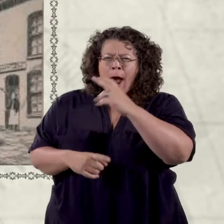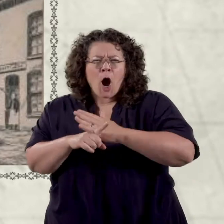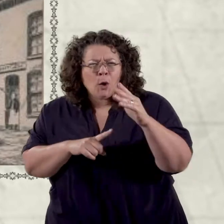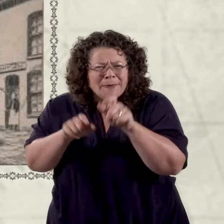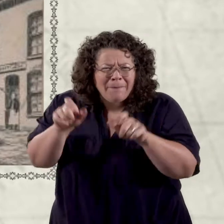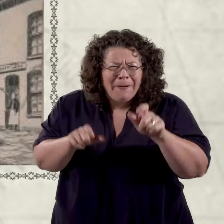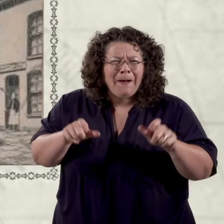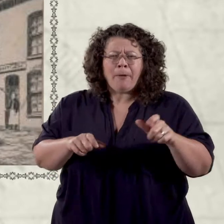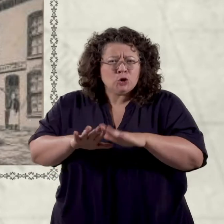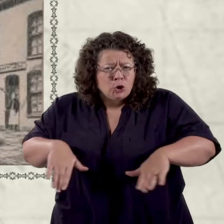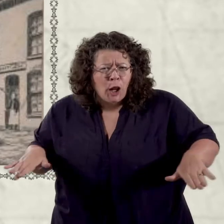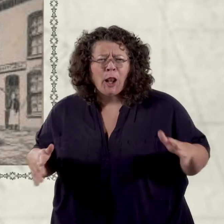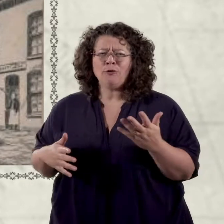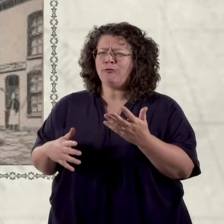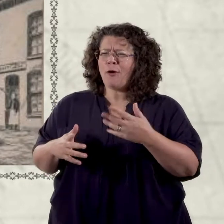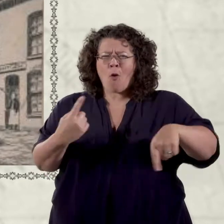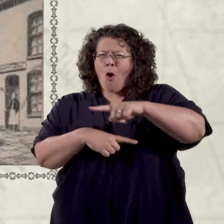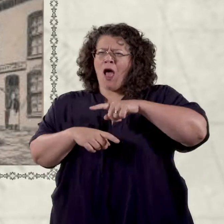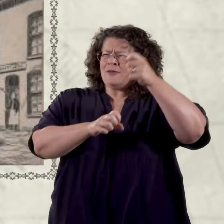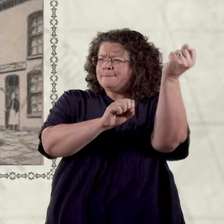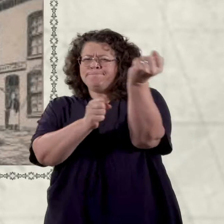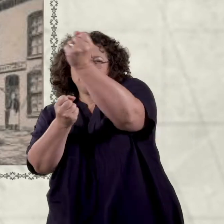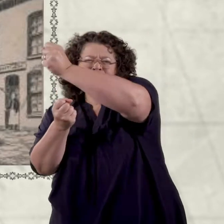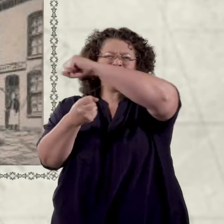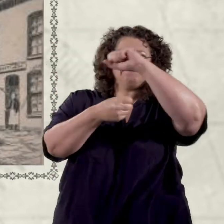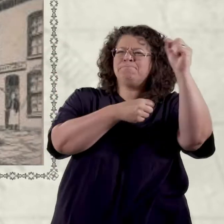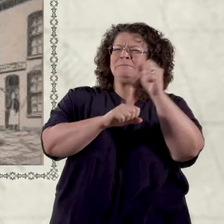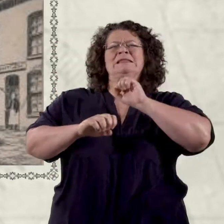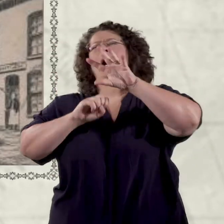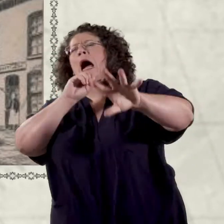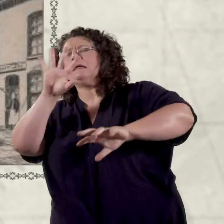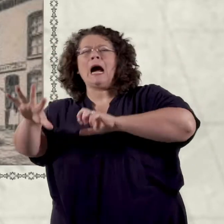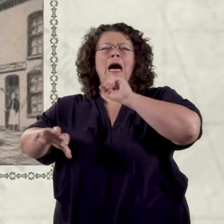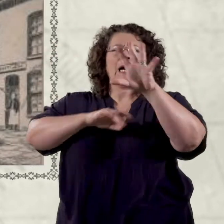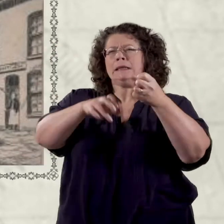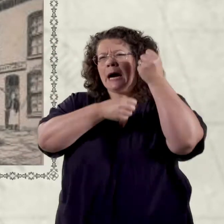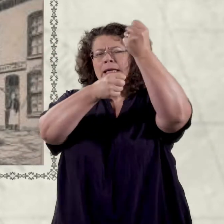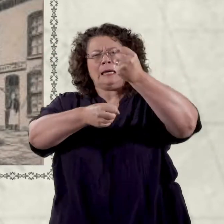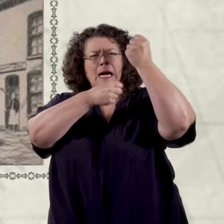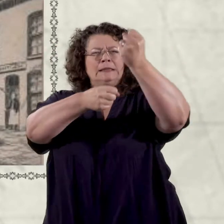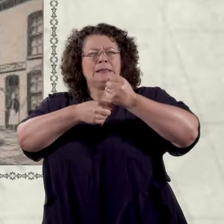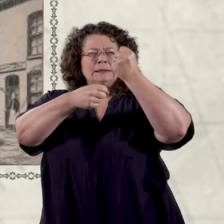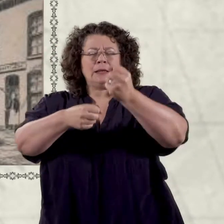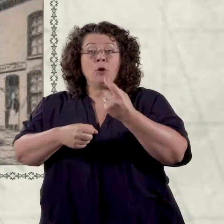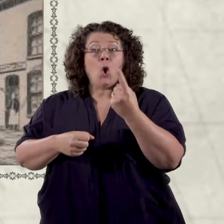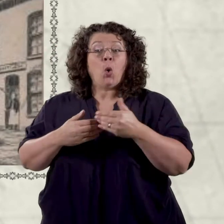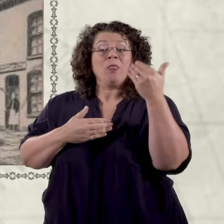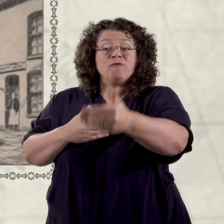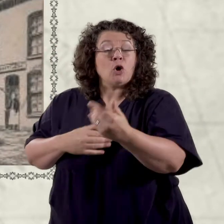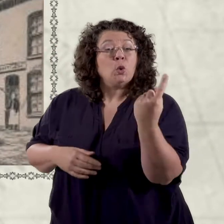the banner and with our voices loud. And who was at the front but my friend